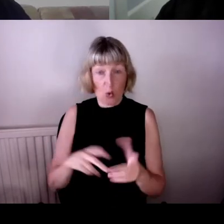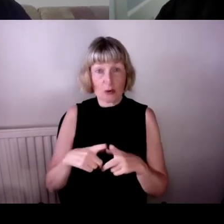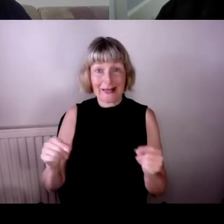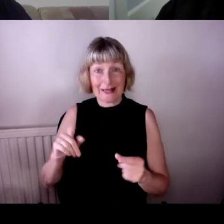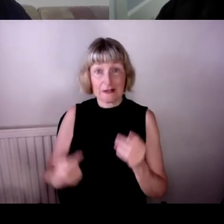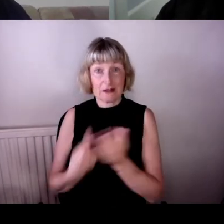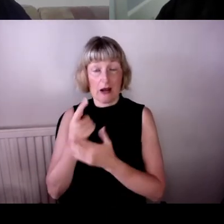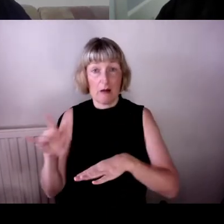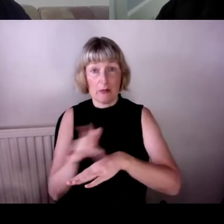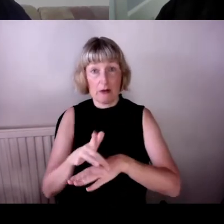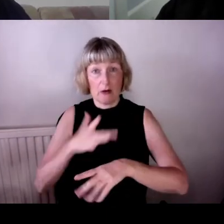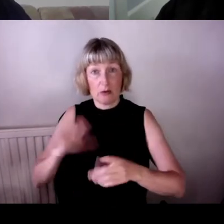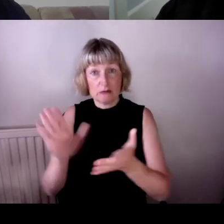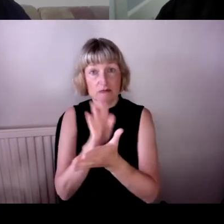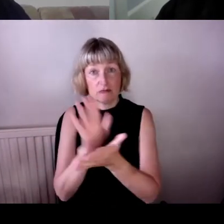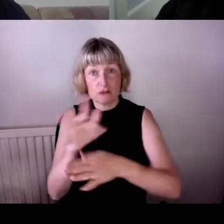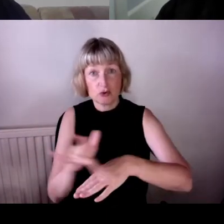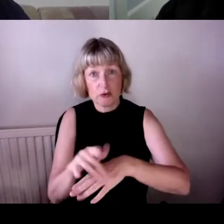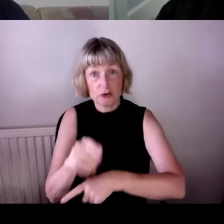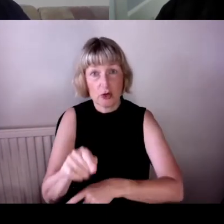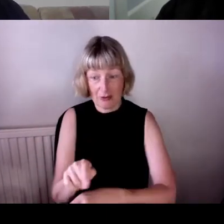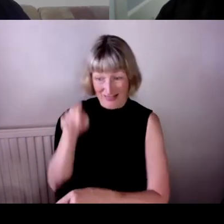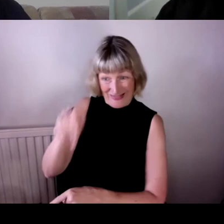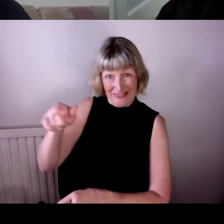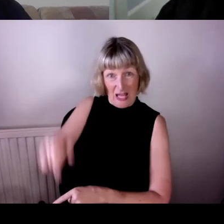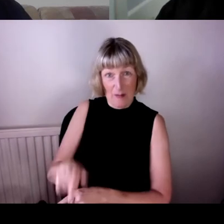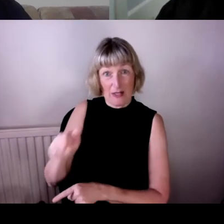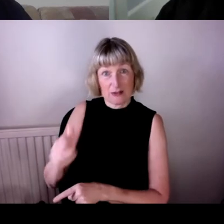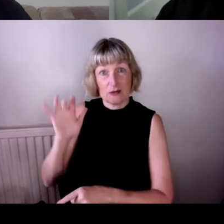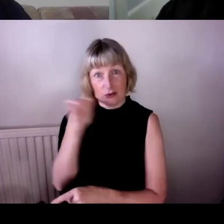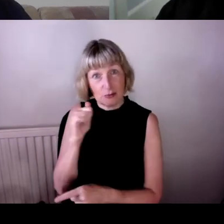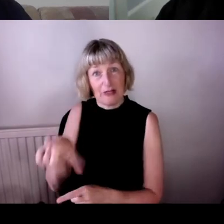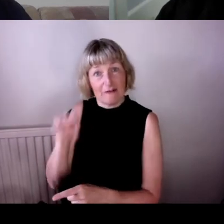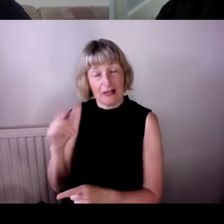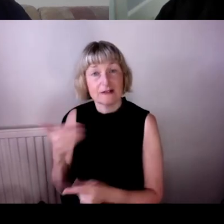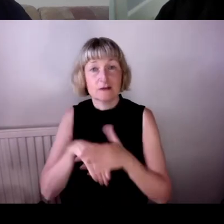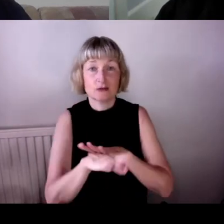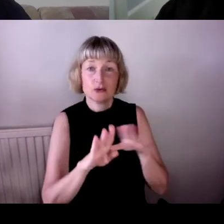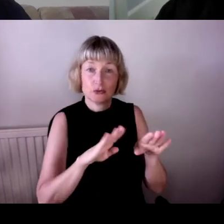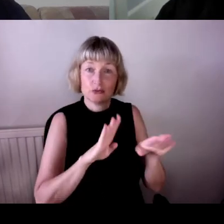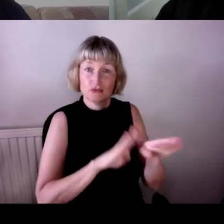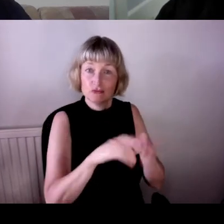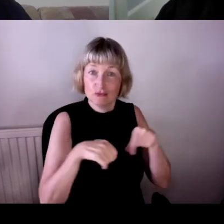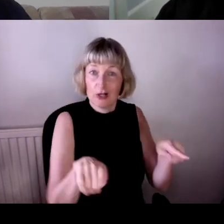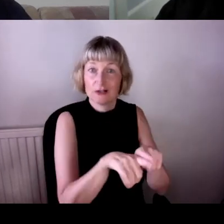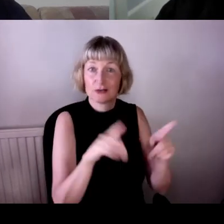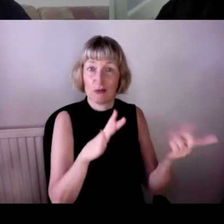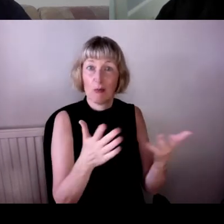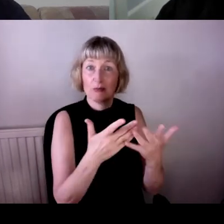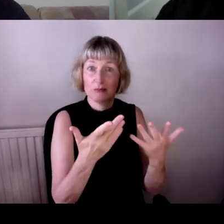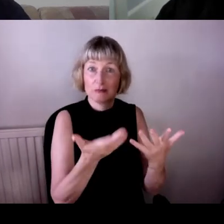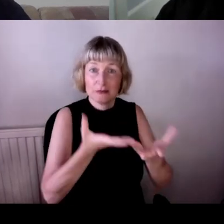playful. But they need to be included and not left behind. And we need people to understand